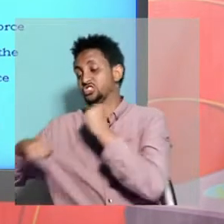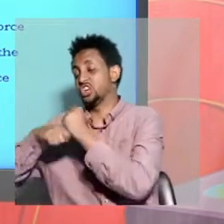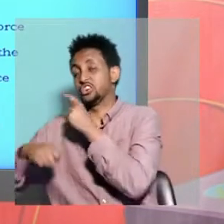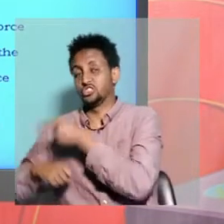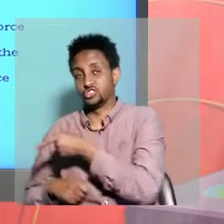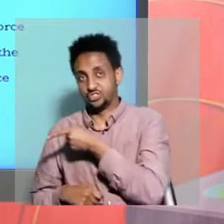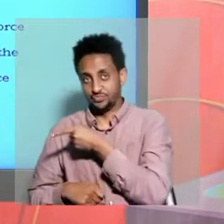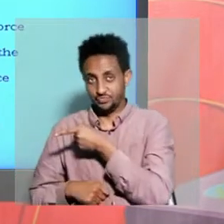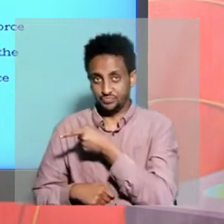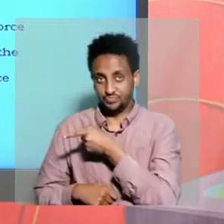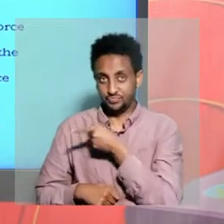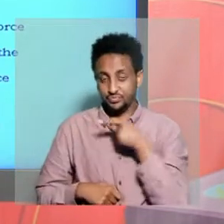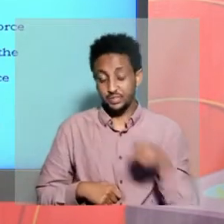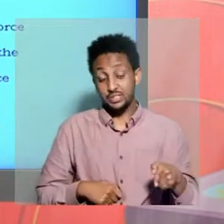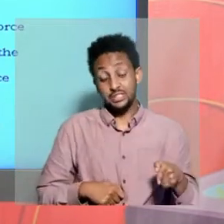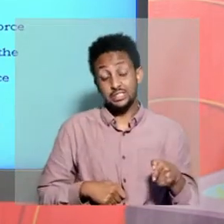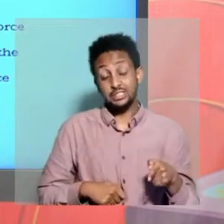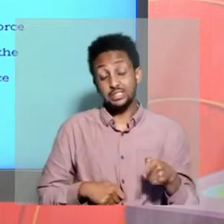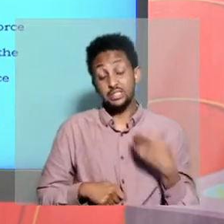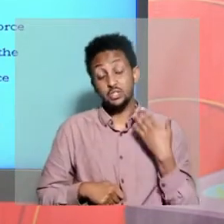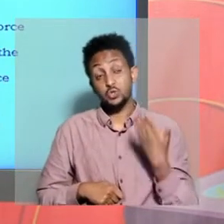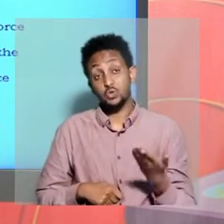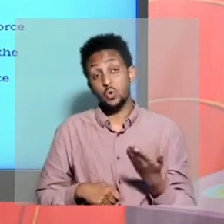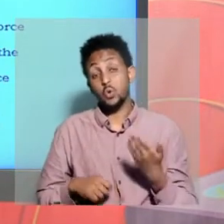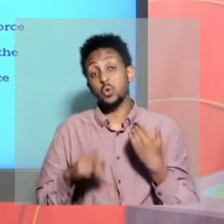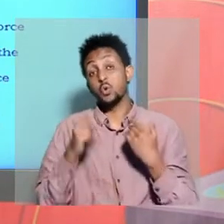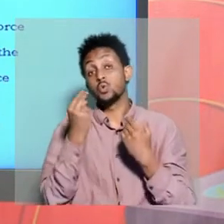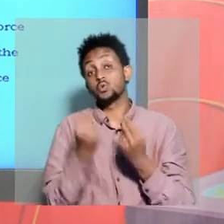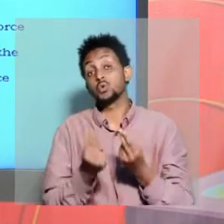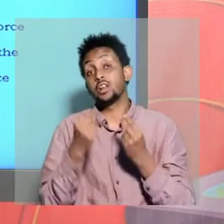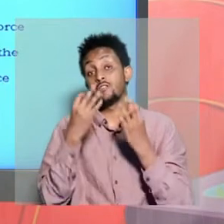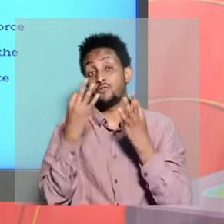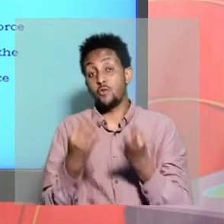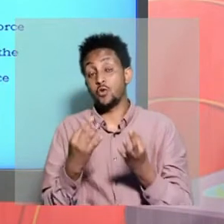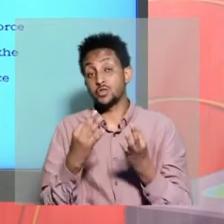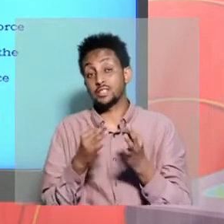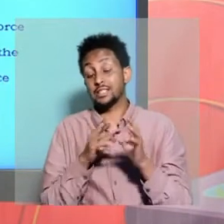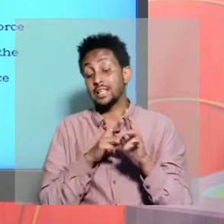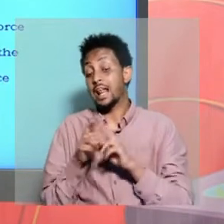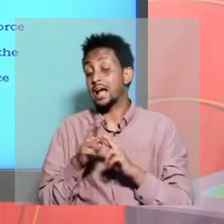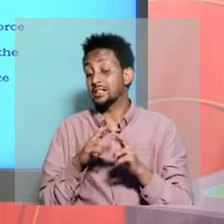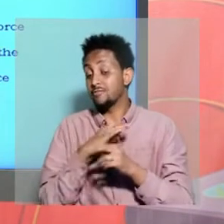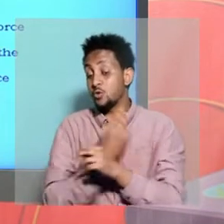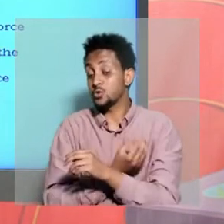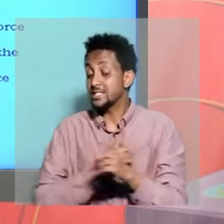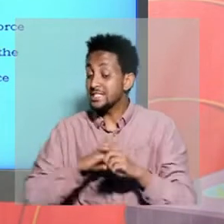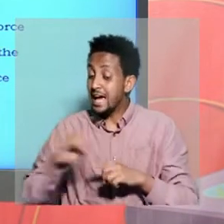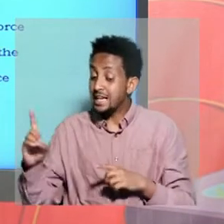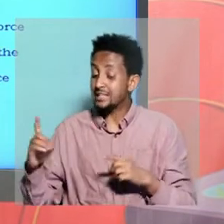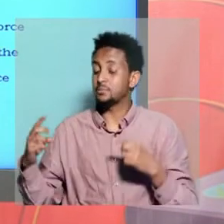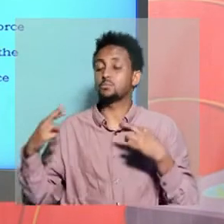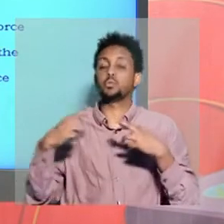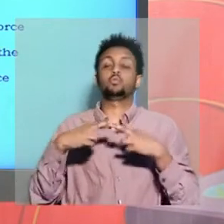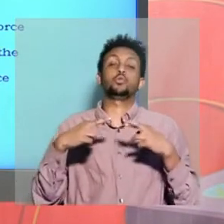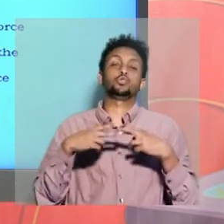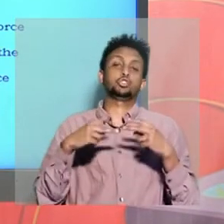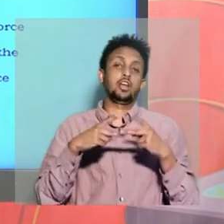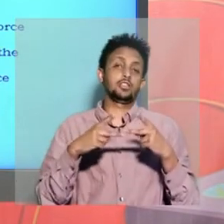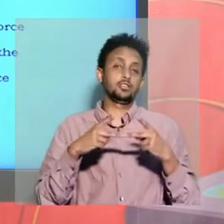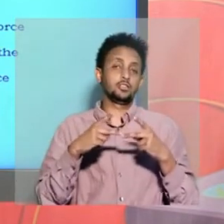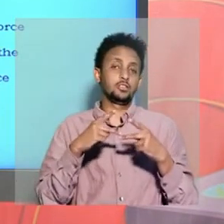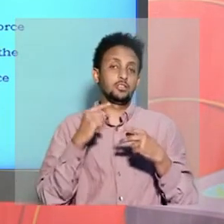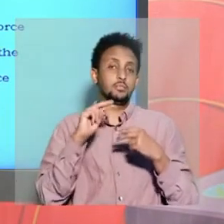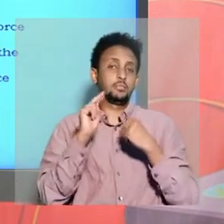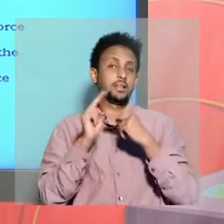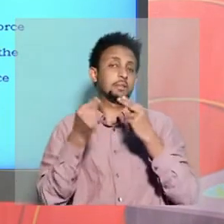charge and the main charge. So the electrostatic force, the interactive force, has a direct proportionality with